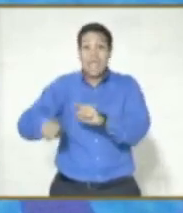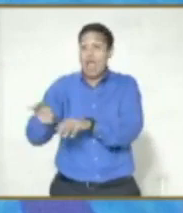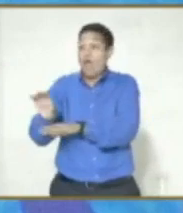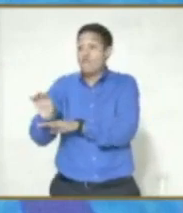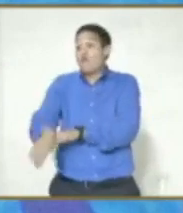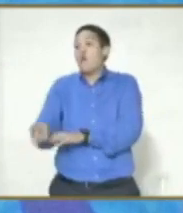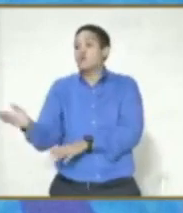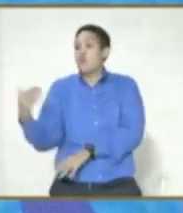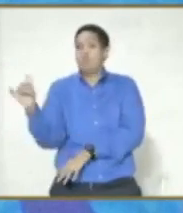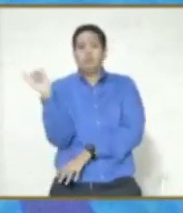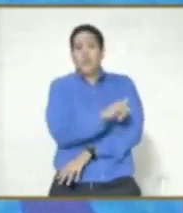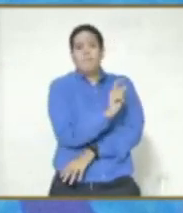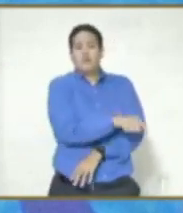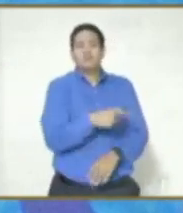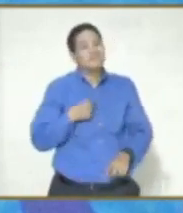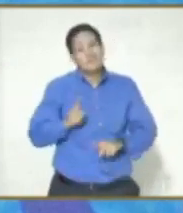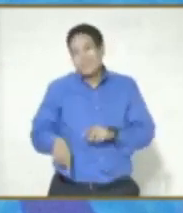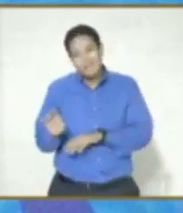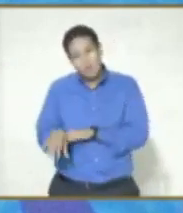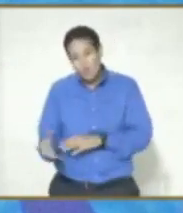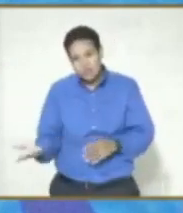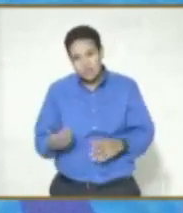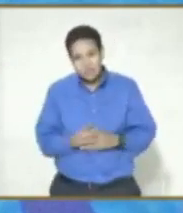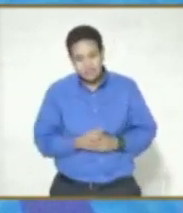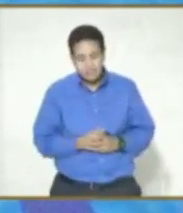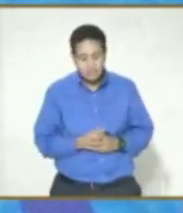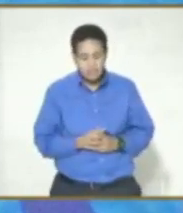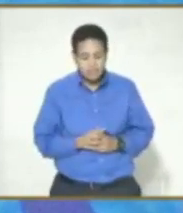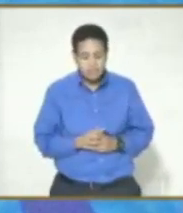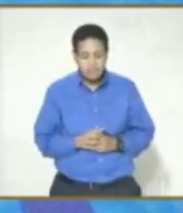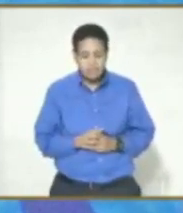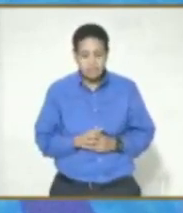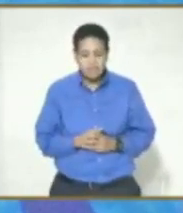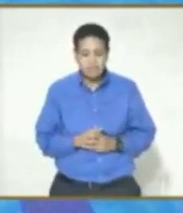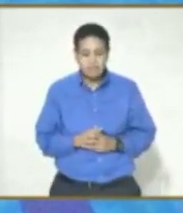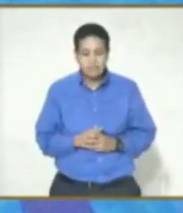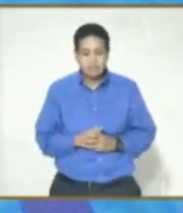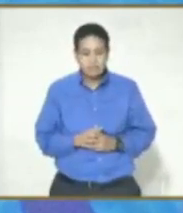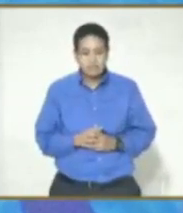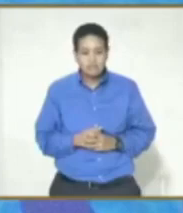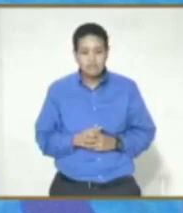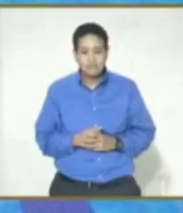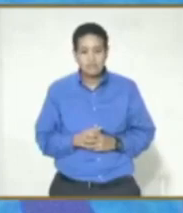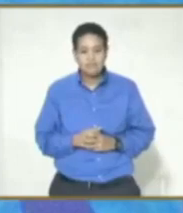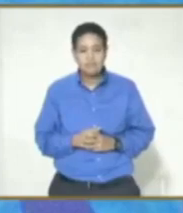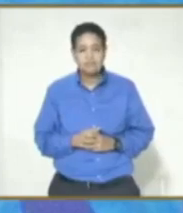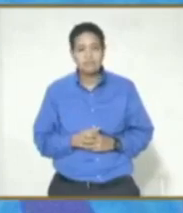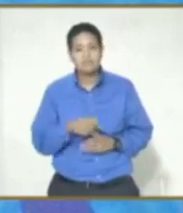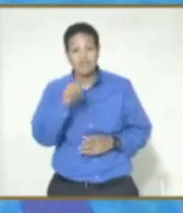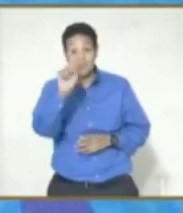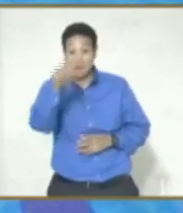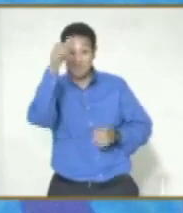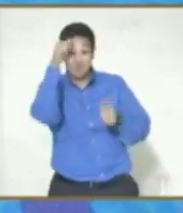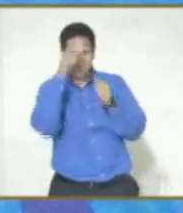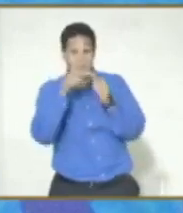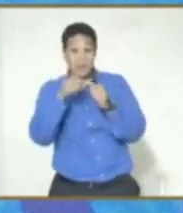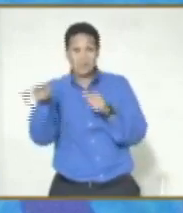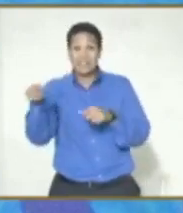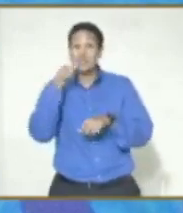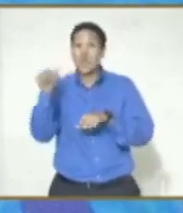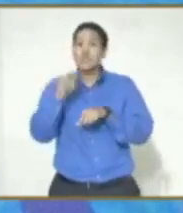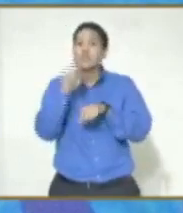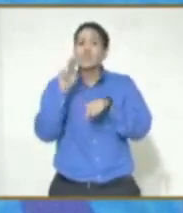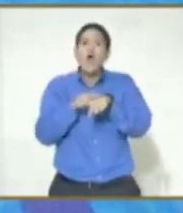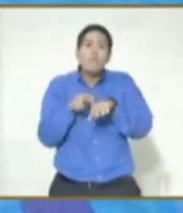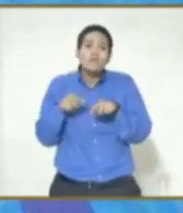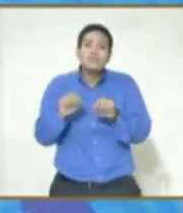against their will. And we must also remember that they are not just normal street persons. There